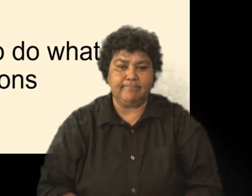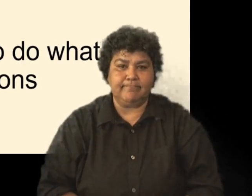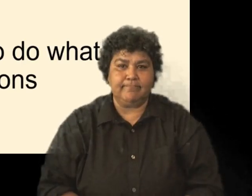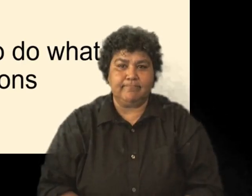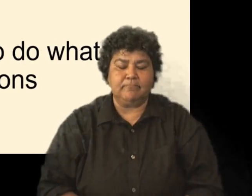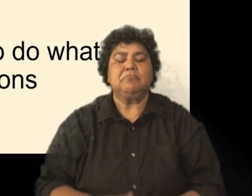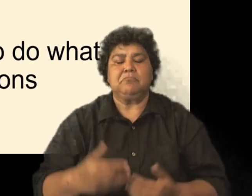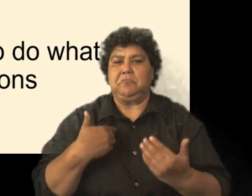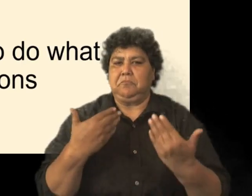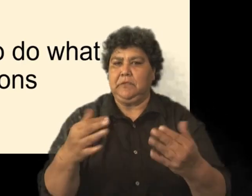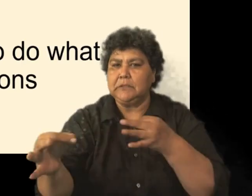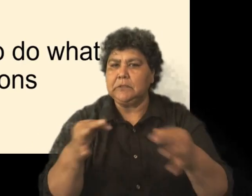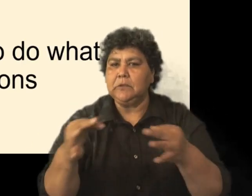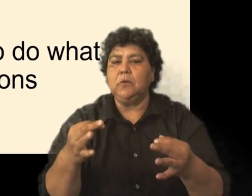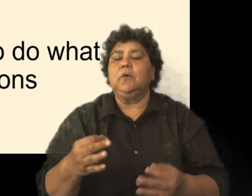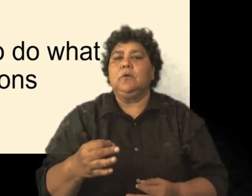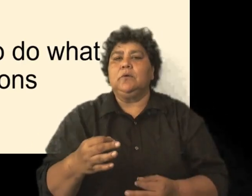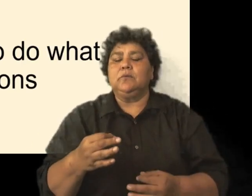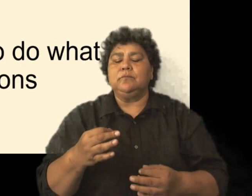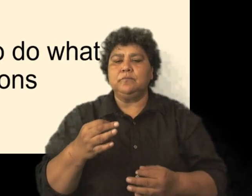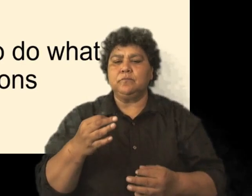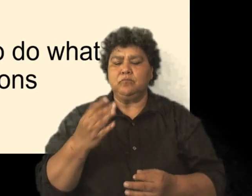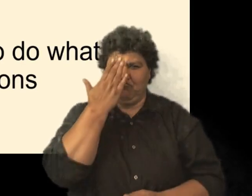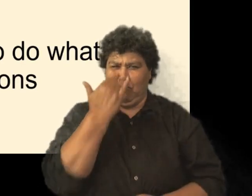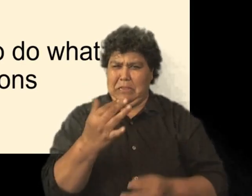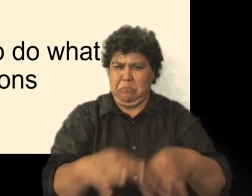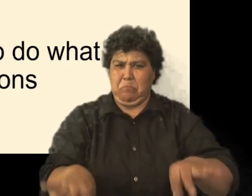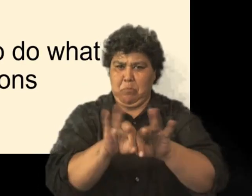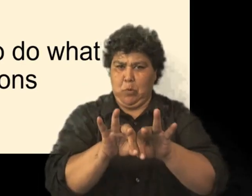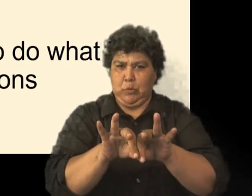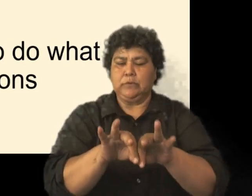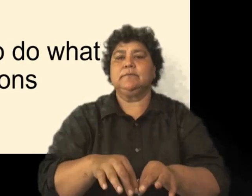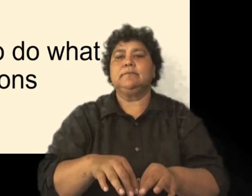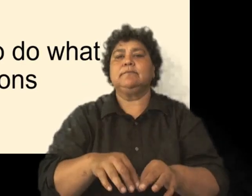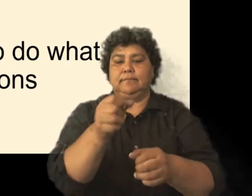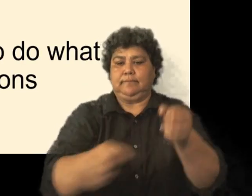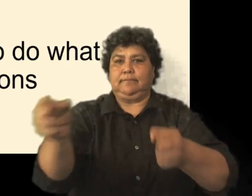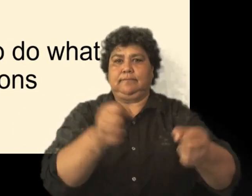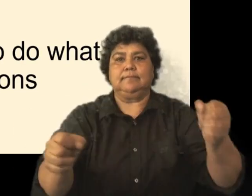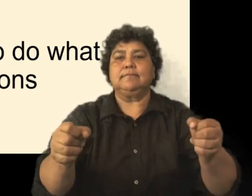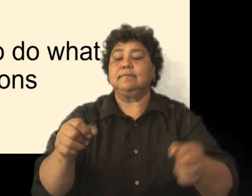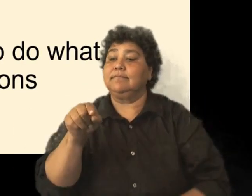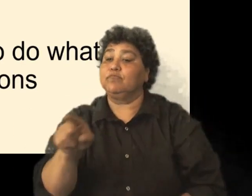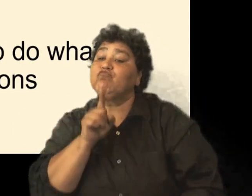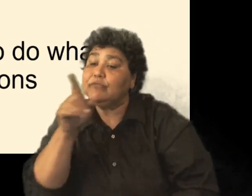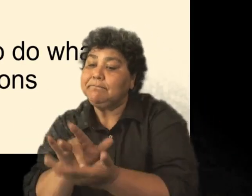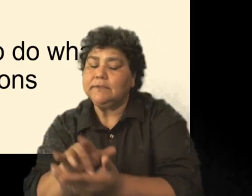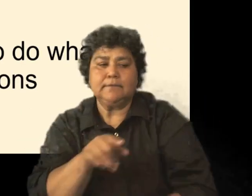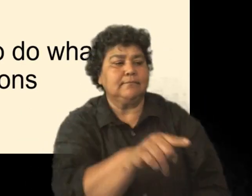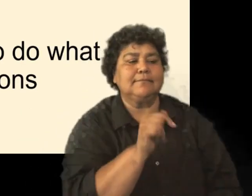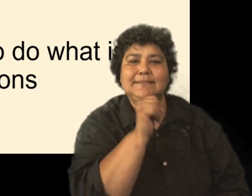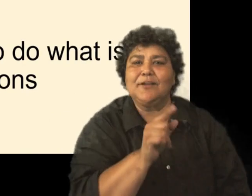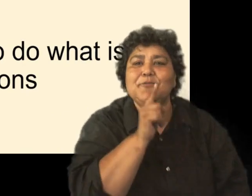When we explained the need for a randomized placebo-controlled study, the survey respondents understood and were in favor